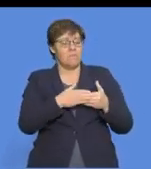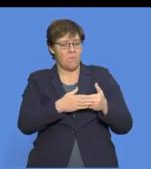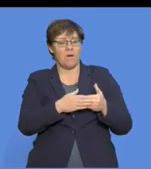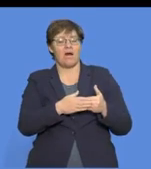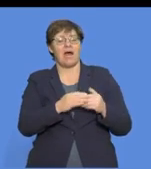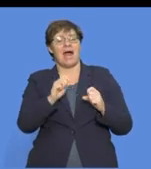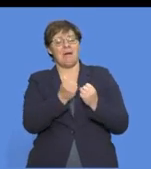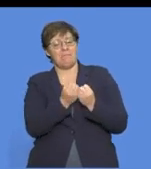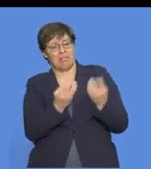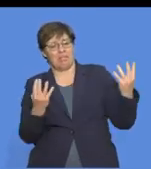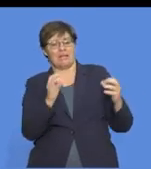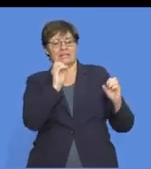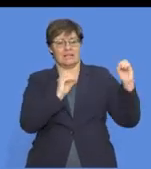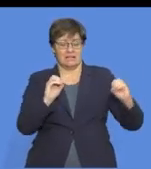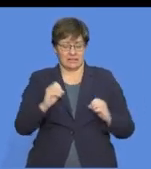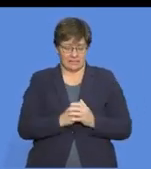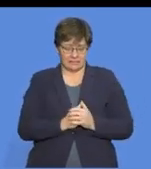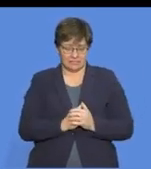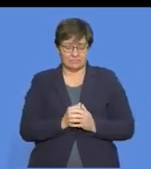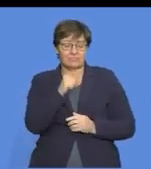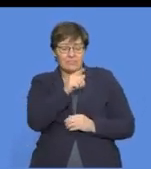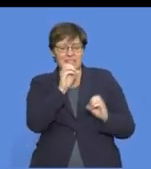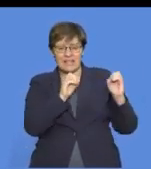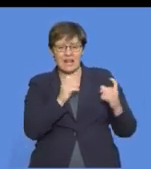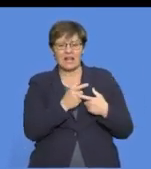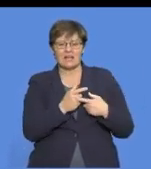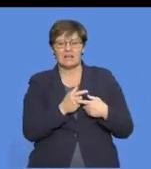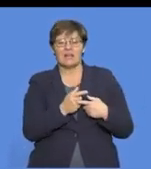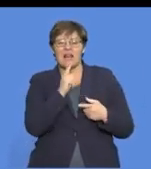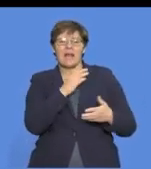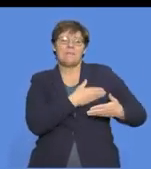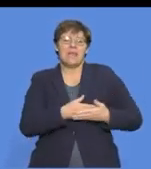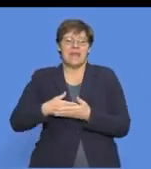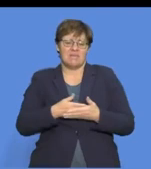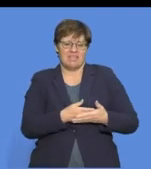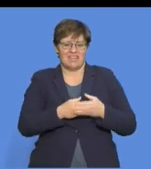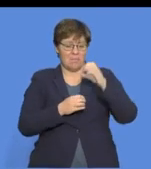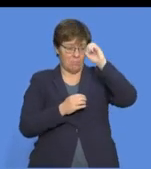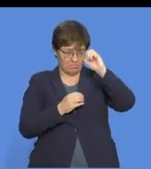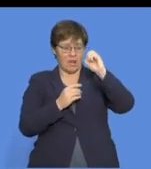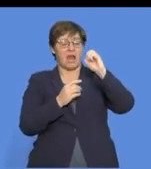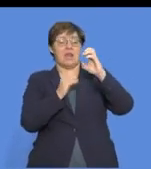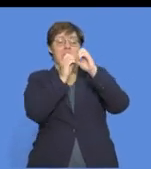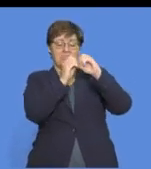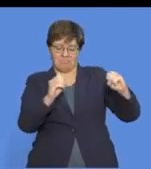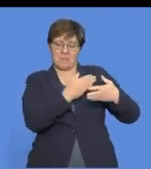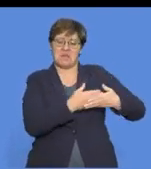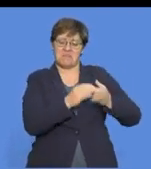divide to form many cells. You can think of those cells as little baby cells.